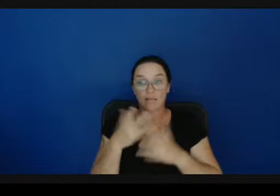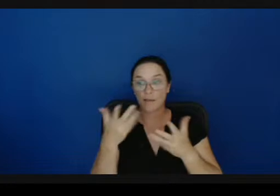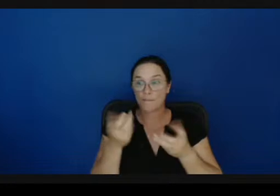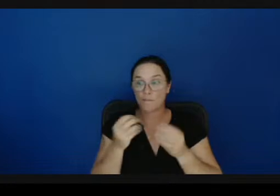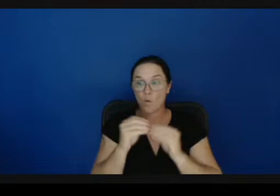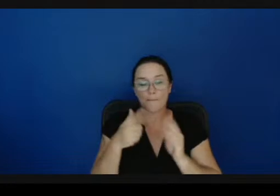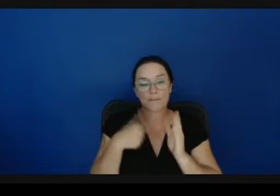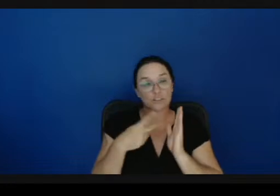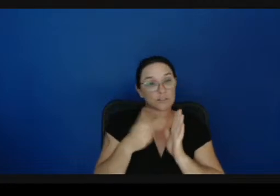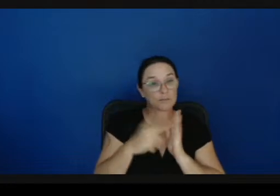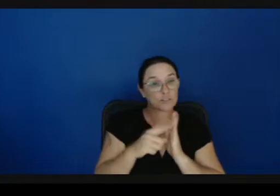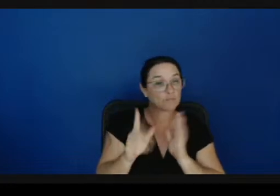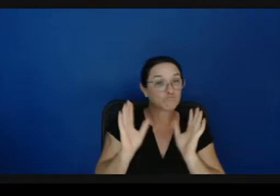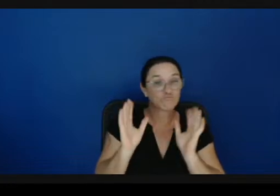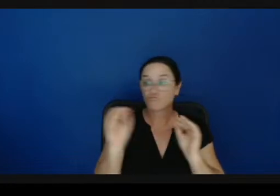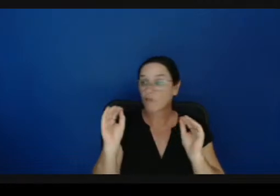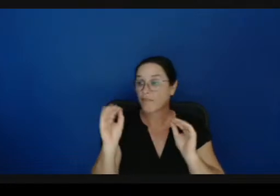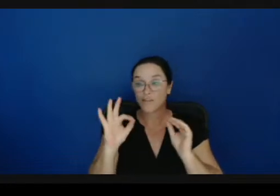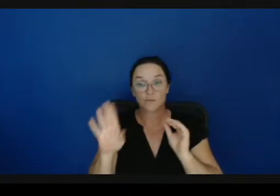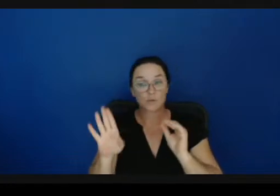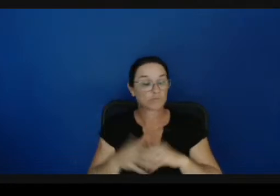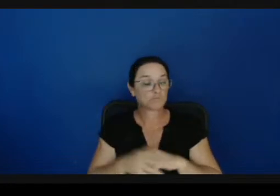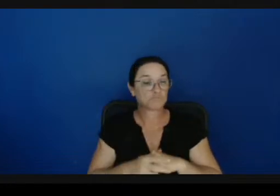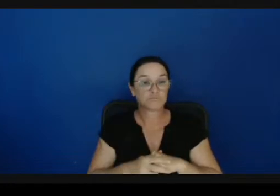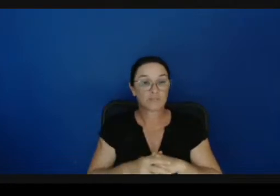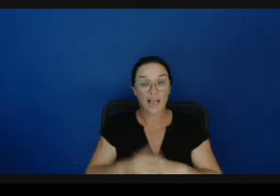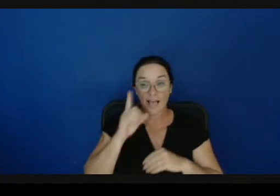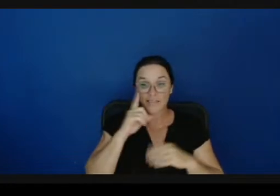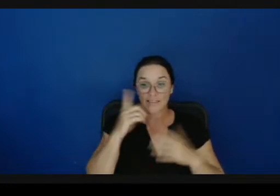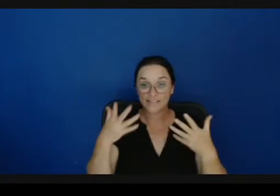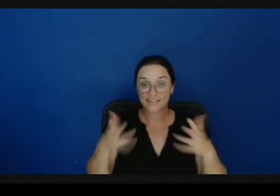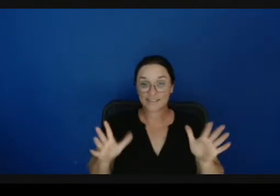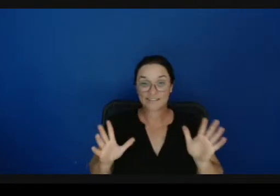check Facebook. Nope, nothing Facebook. Yeah, I think we're good.